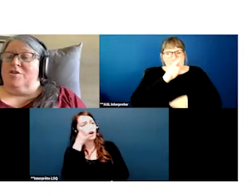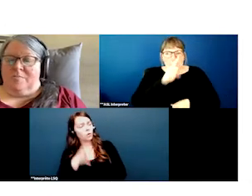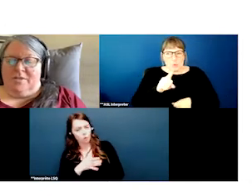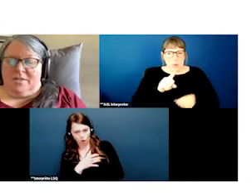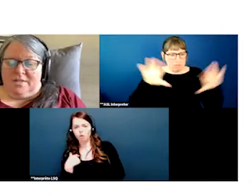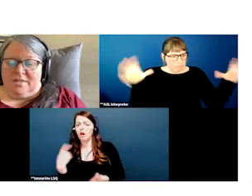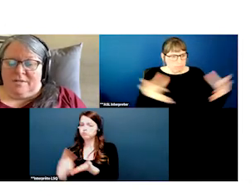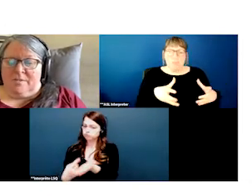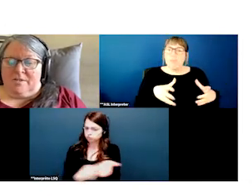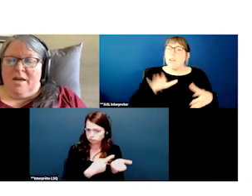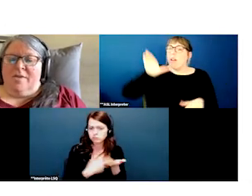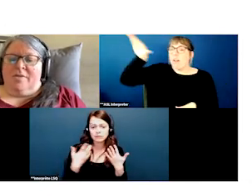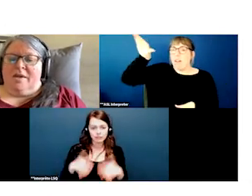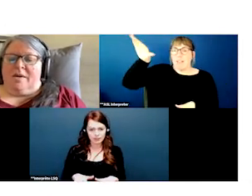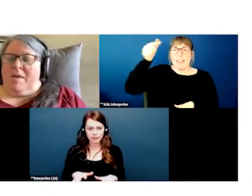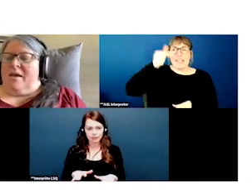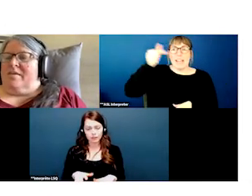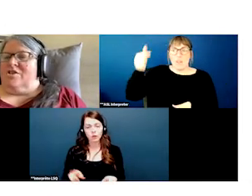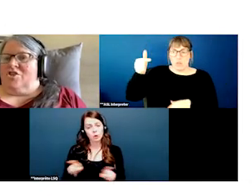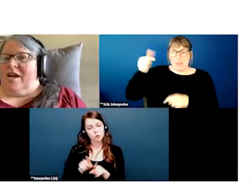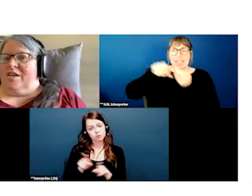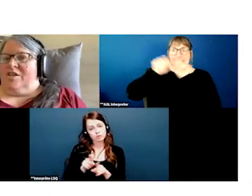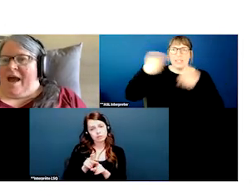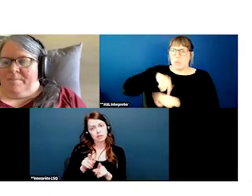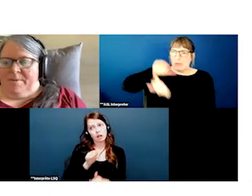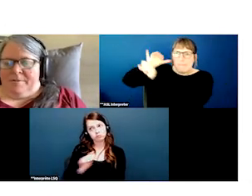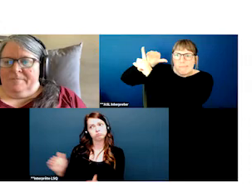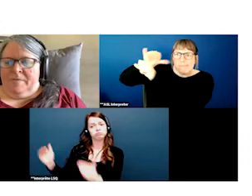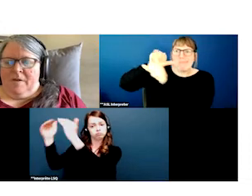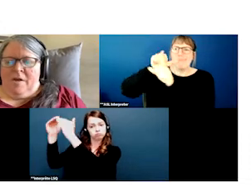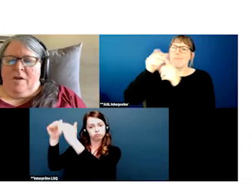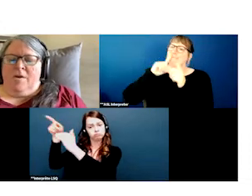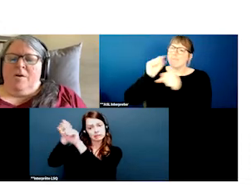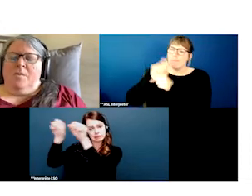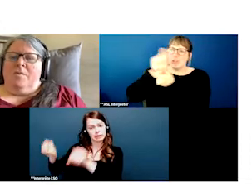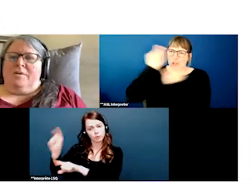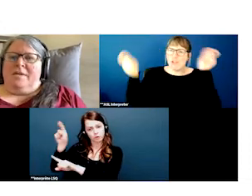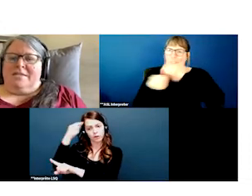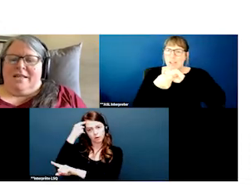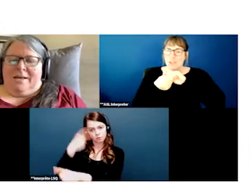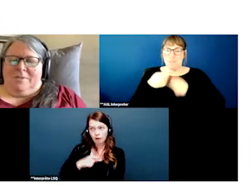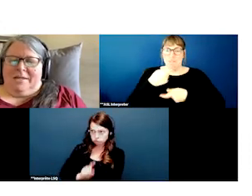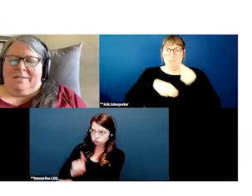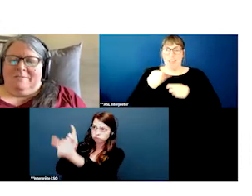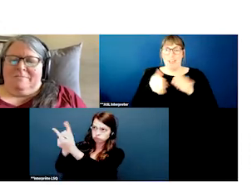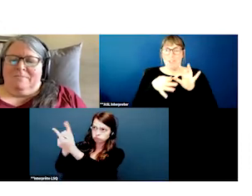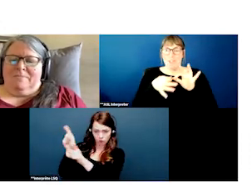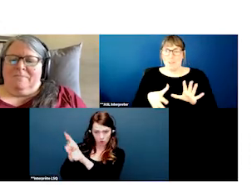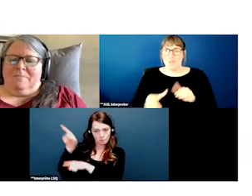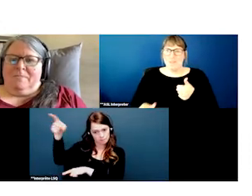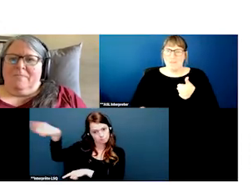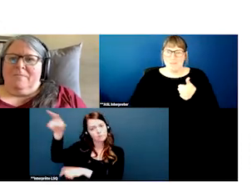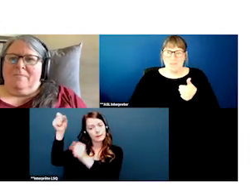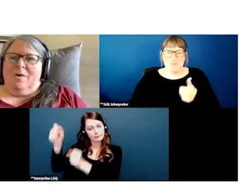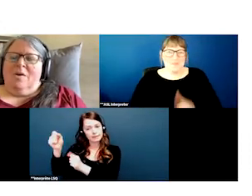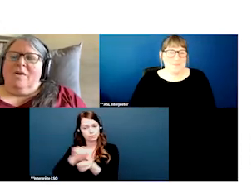top of the government systems that can make this change happen. Next slide, please.